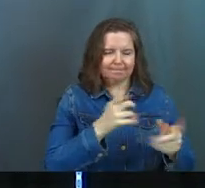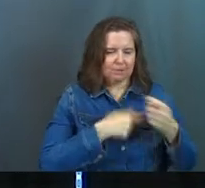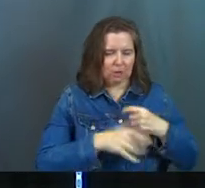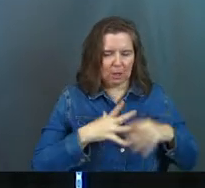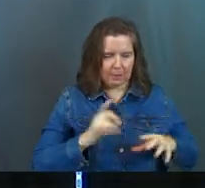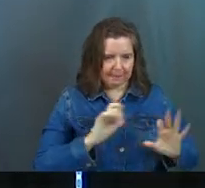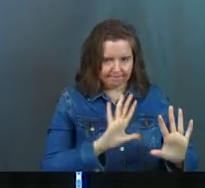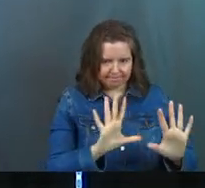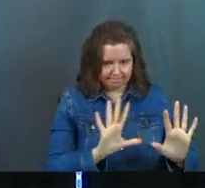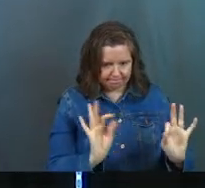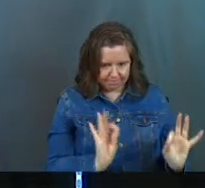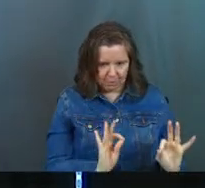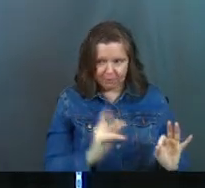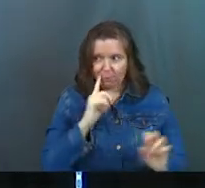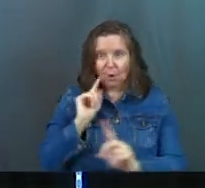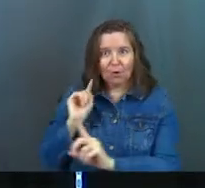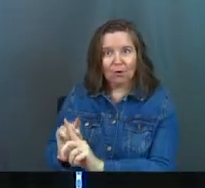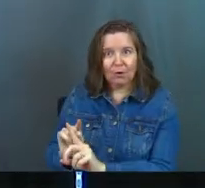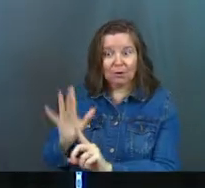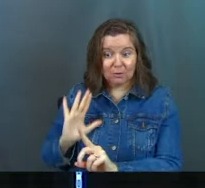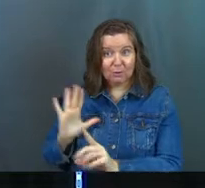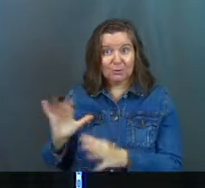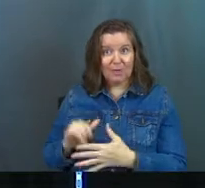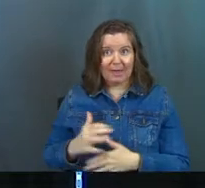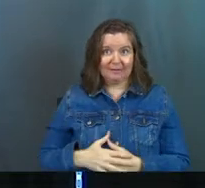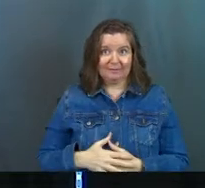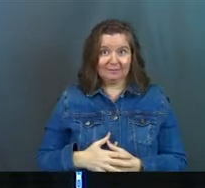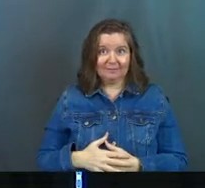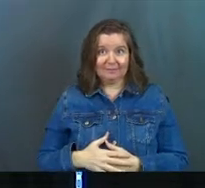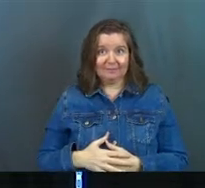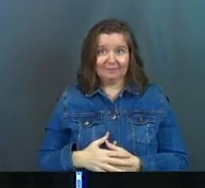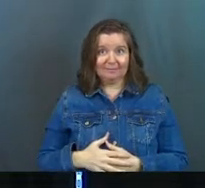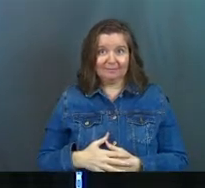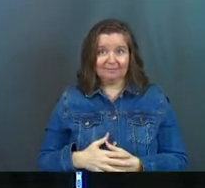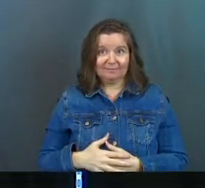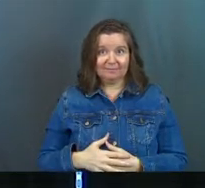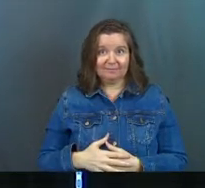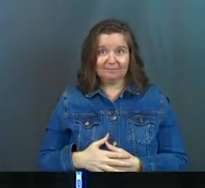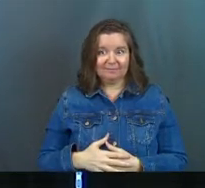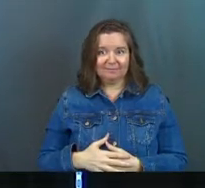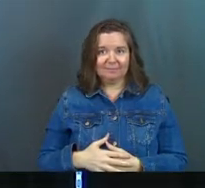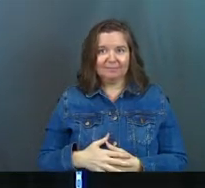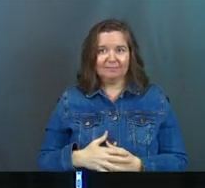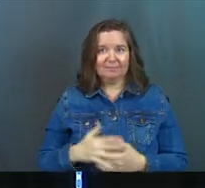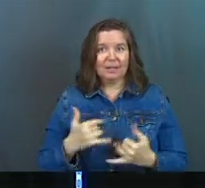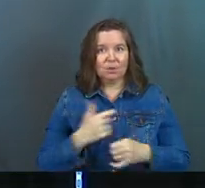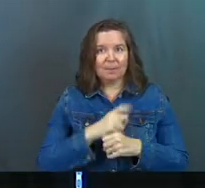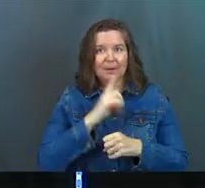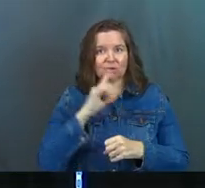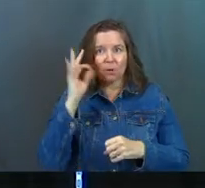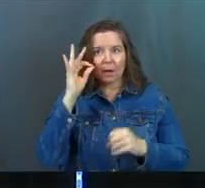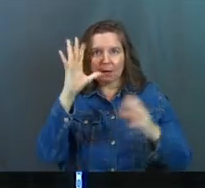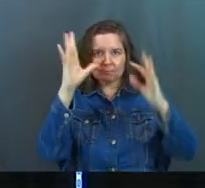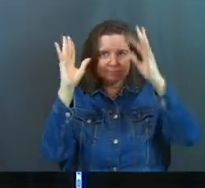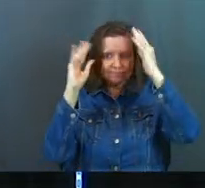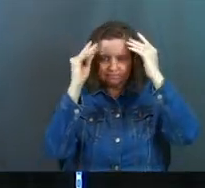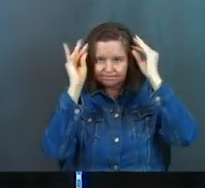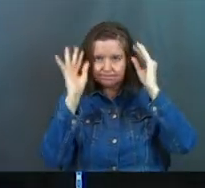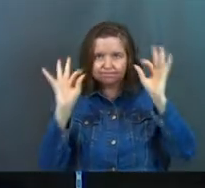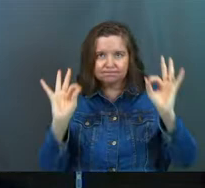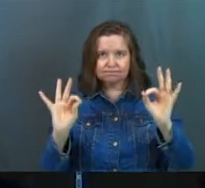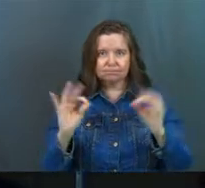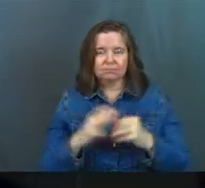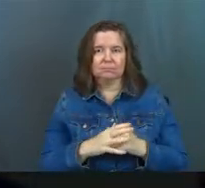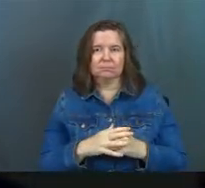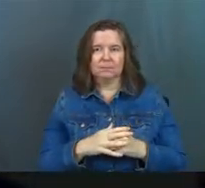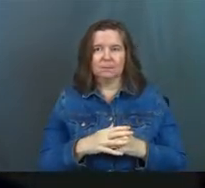so you change your clothes for her. You used to do that. Like you're going to make sure that your hair looks right. You're going to make sure that